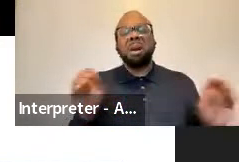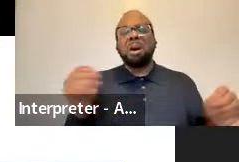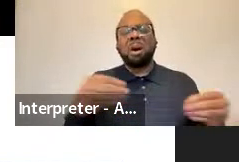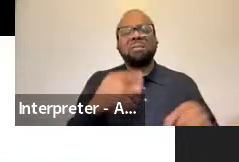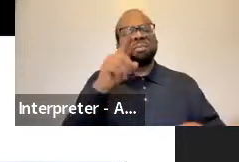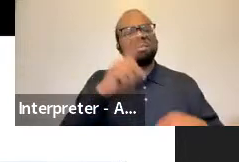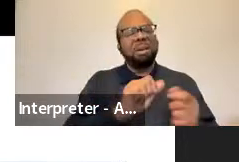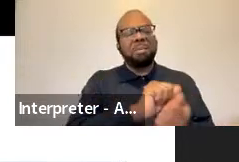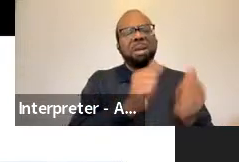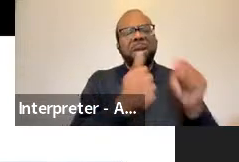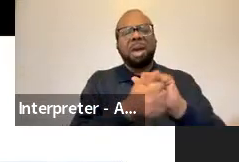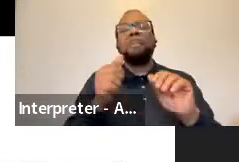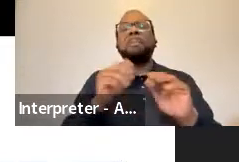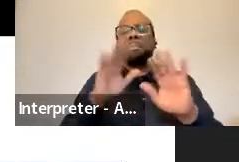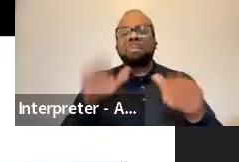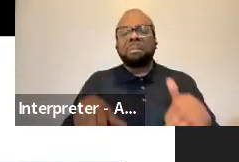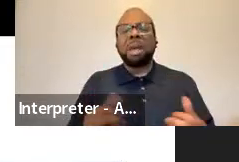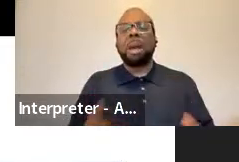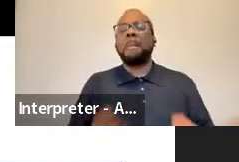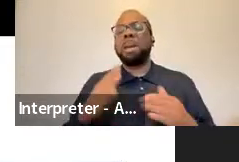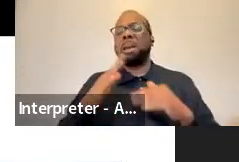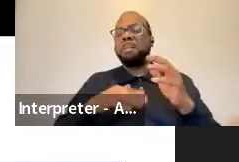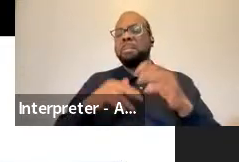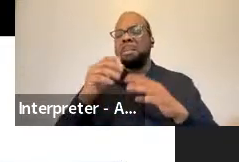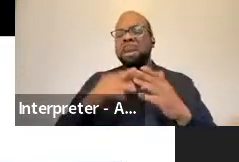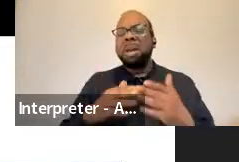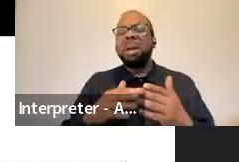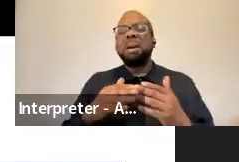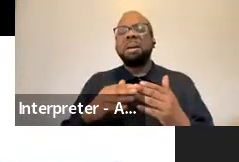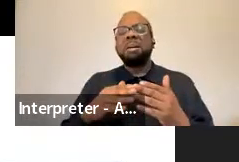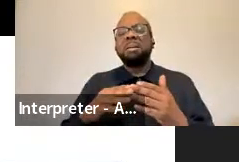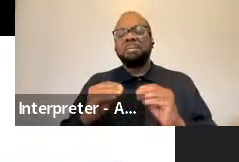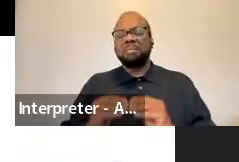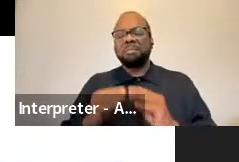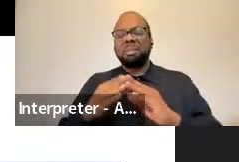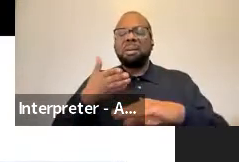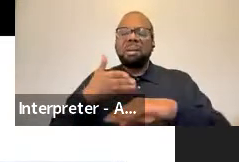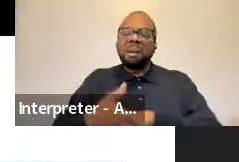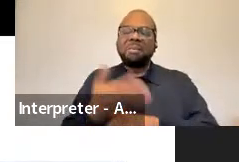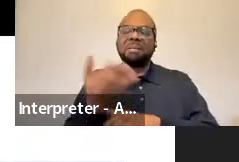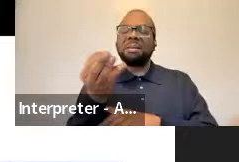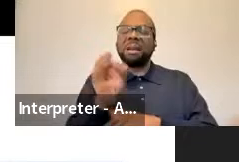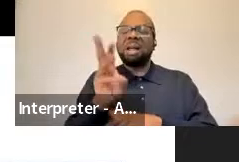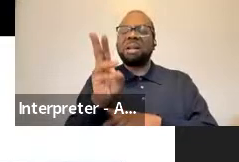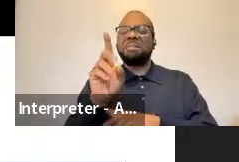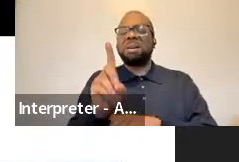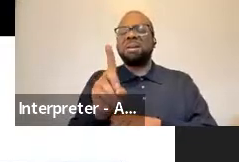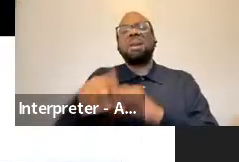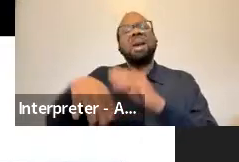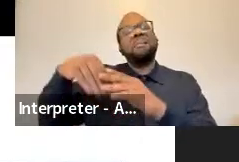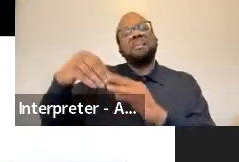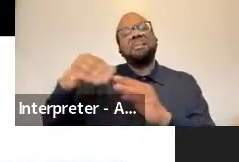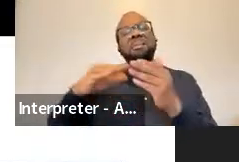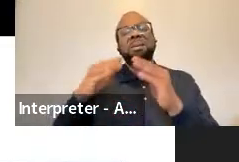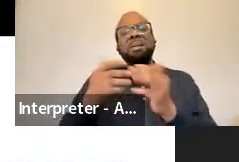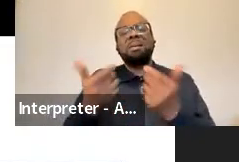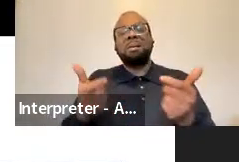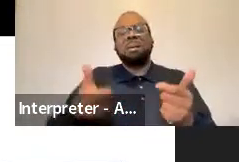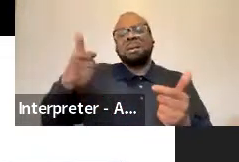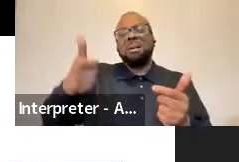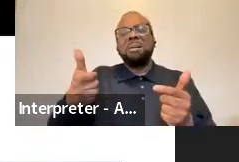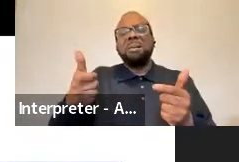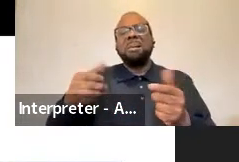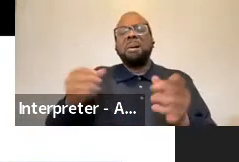For example, many buildings that are built after 1961 or are located outside the city's largest office centers